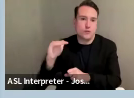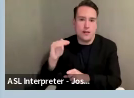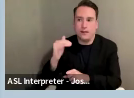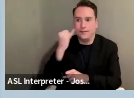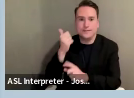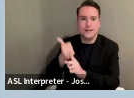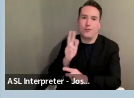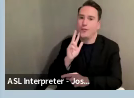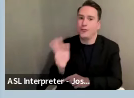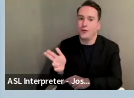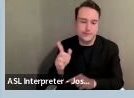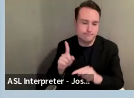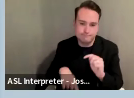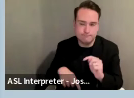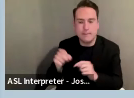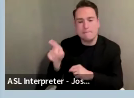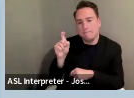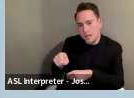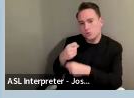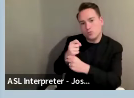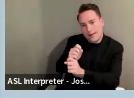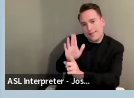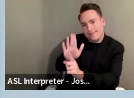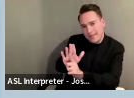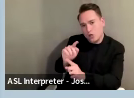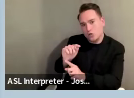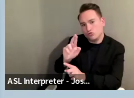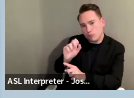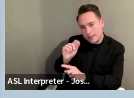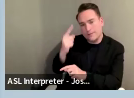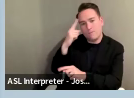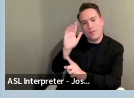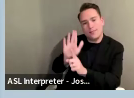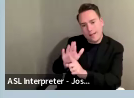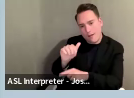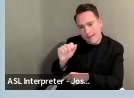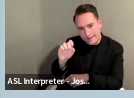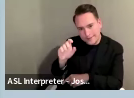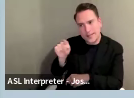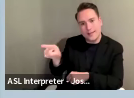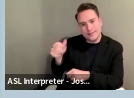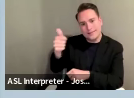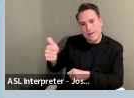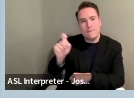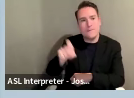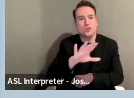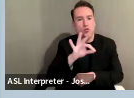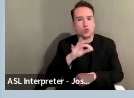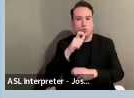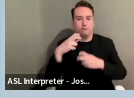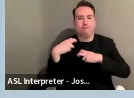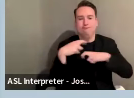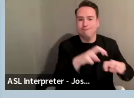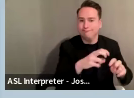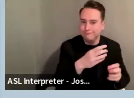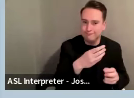30 years old. They have to create their trust for their assets and choose who is an appropriate successor trustee and who